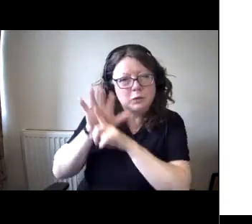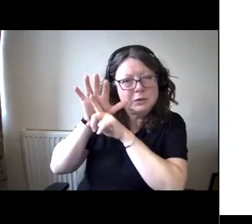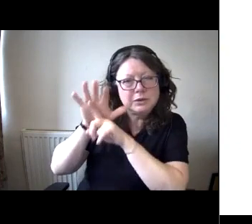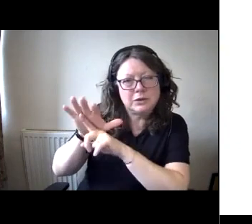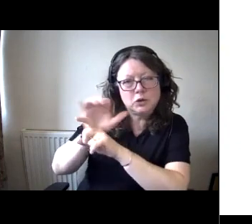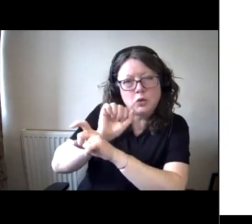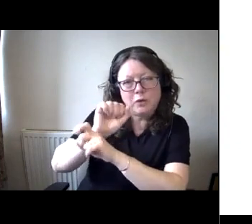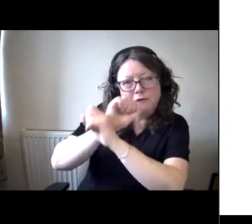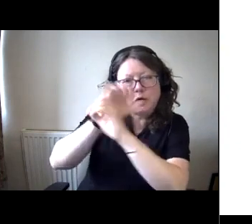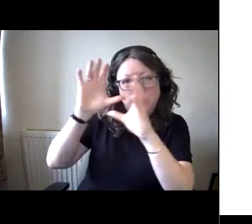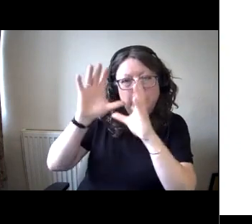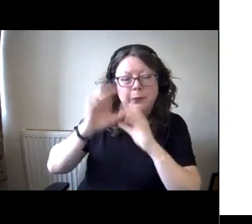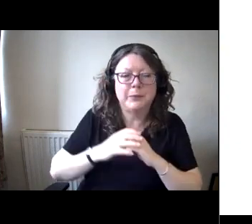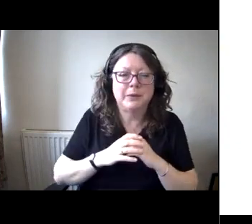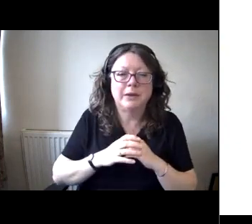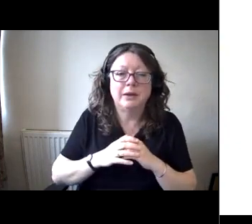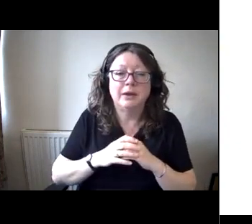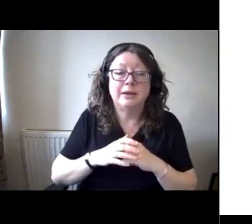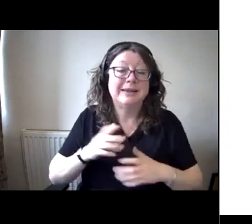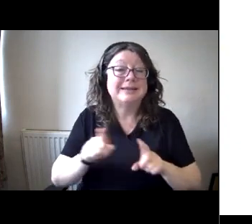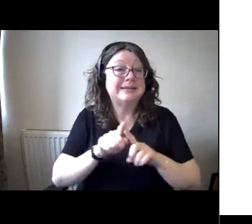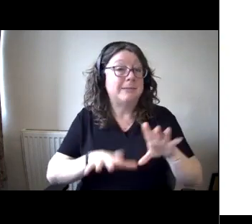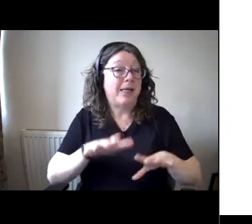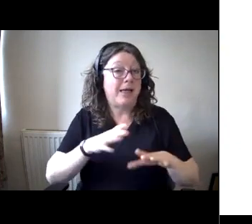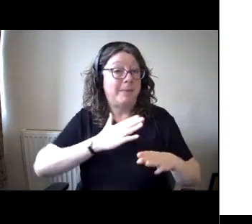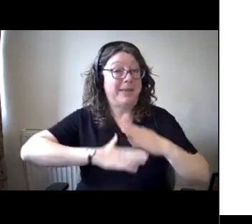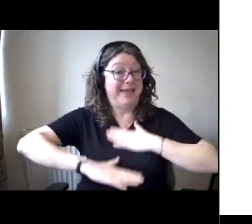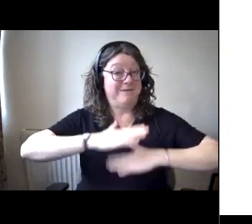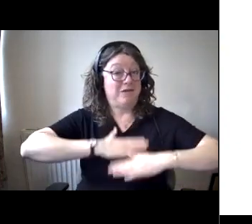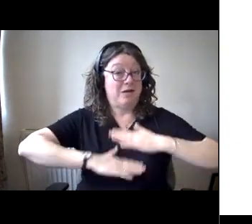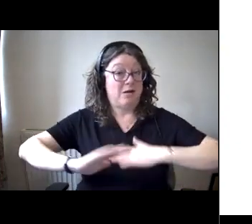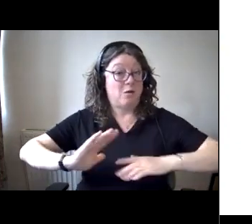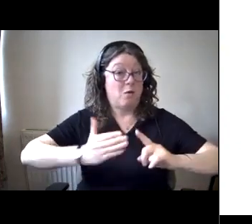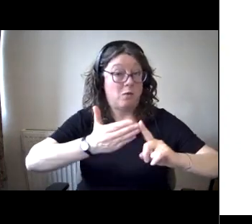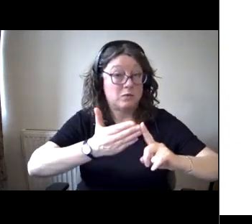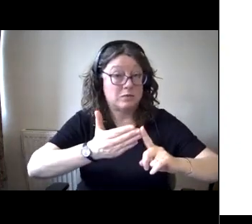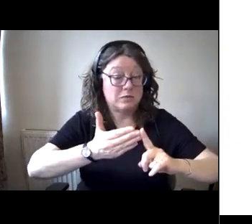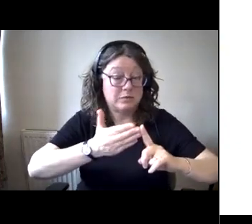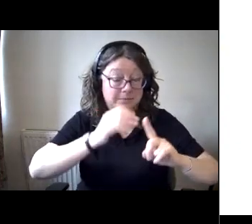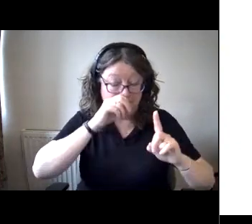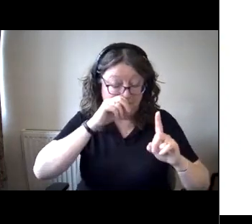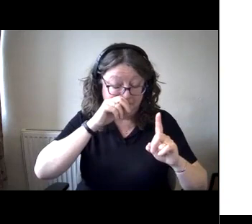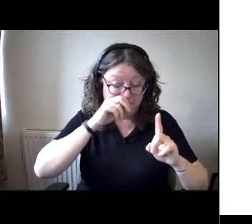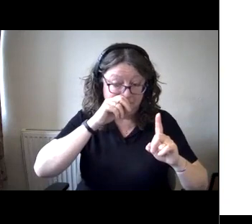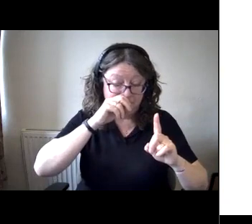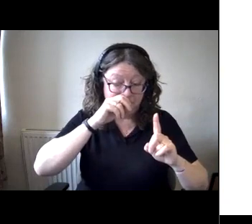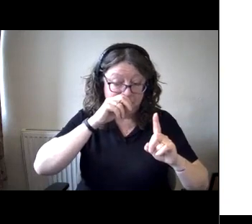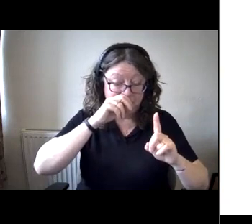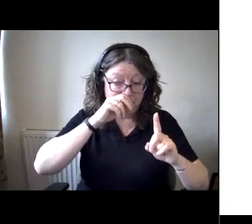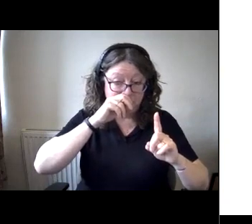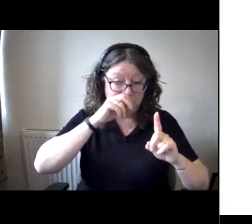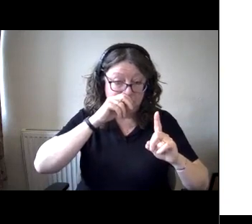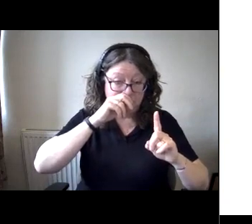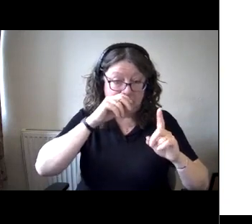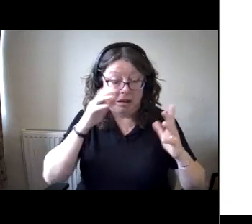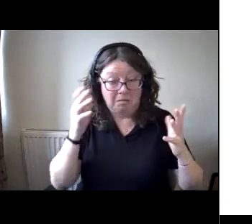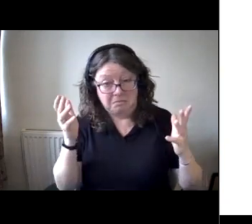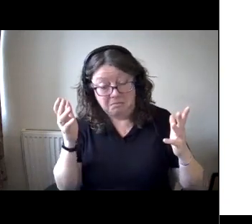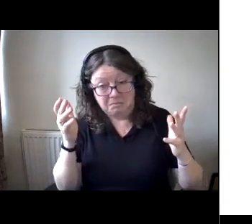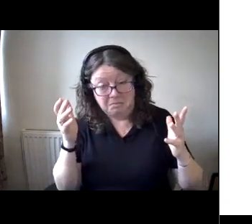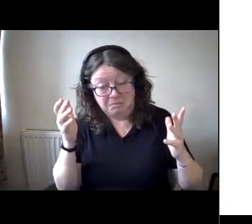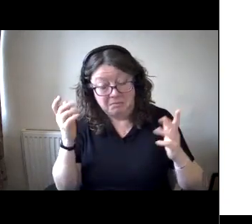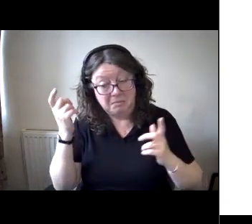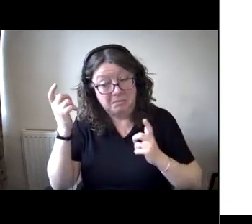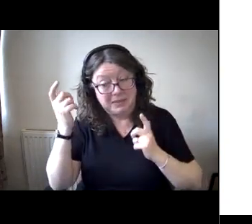in our behavior goals, are we thinking about this individual as maybe just